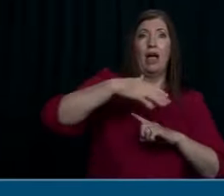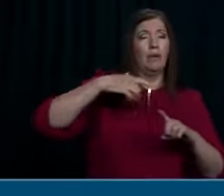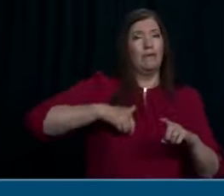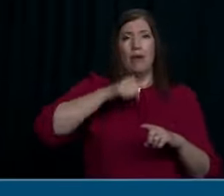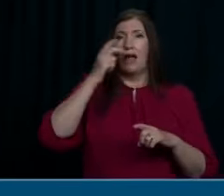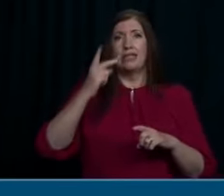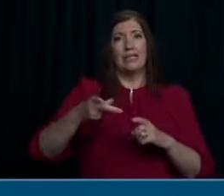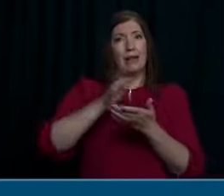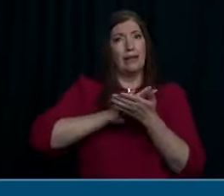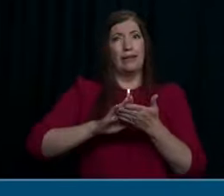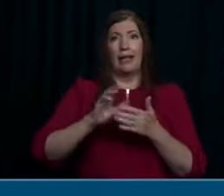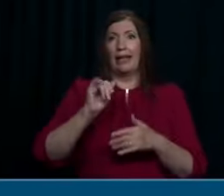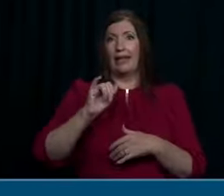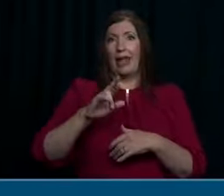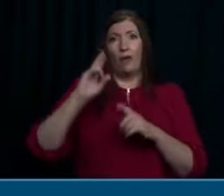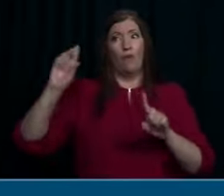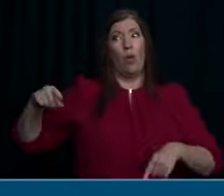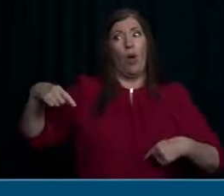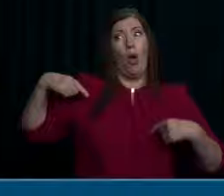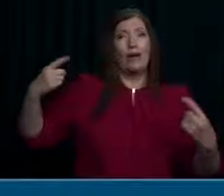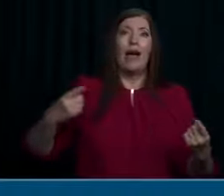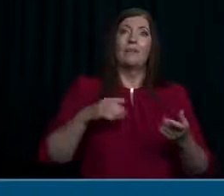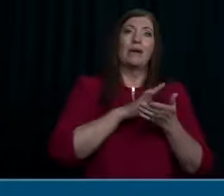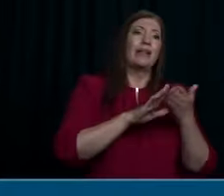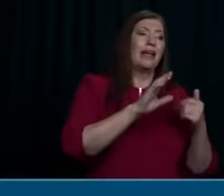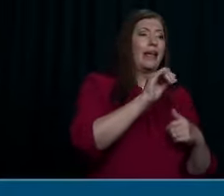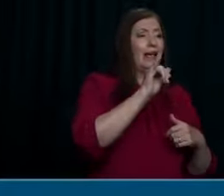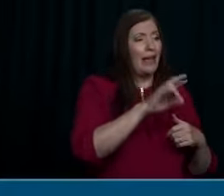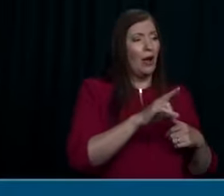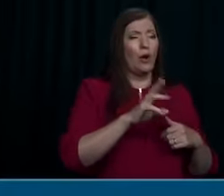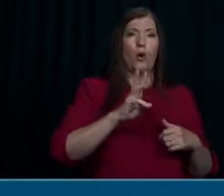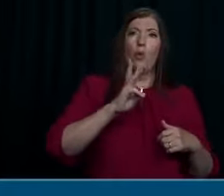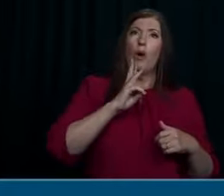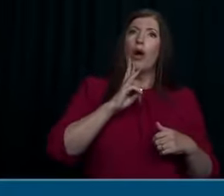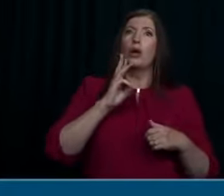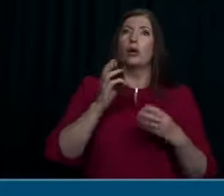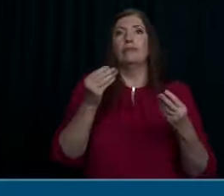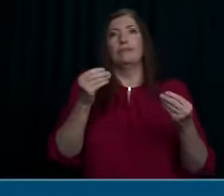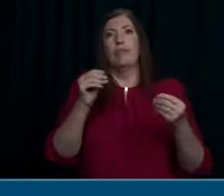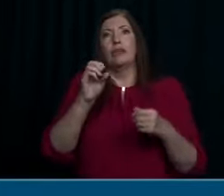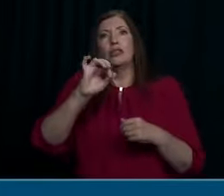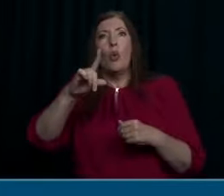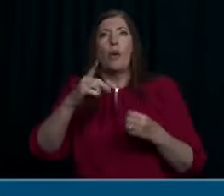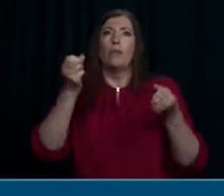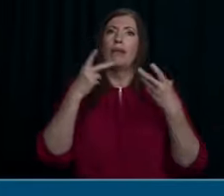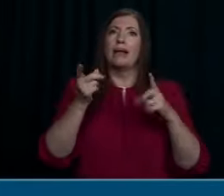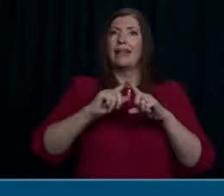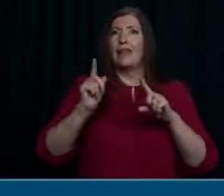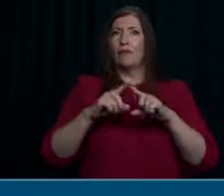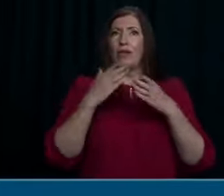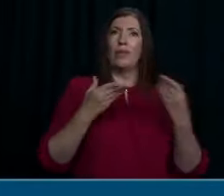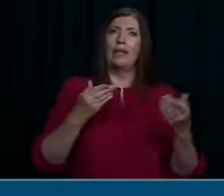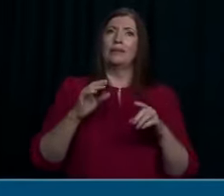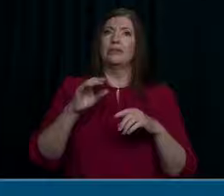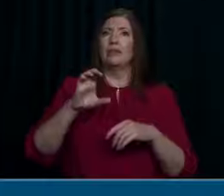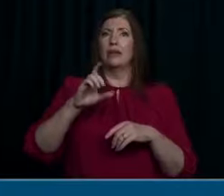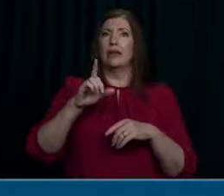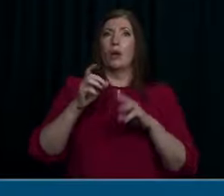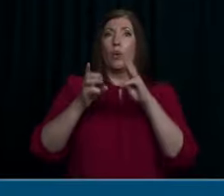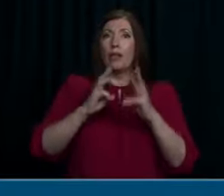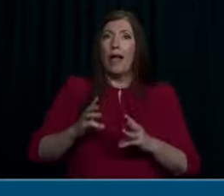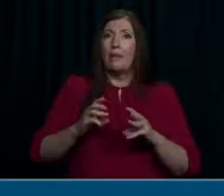time. So, and it's not just air, it's water, right? It's also the soils, it's also a lot of different things. Climates, you know, for our